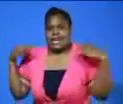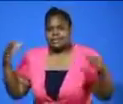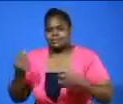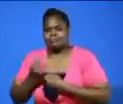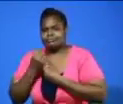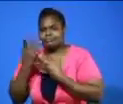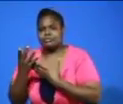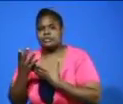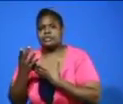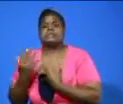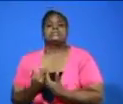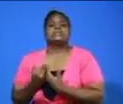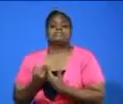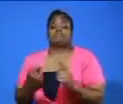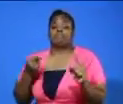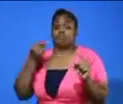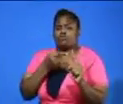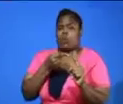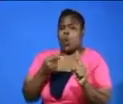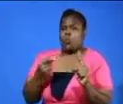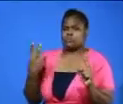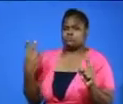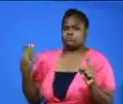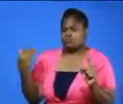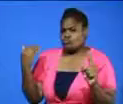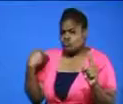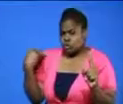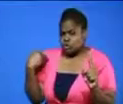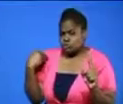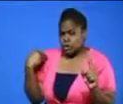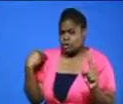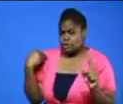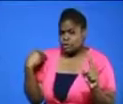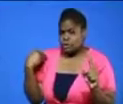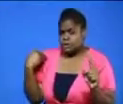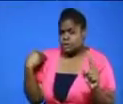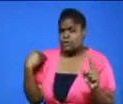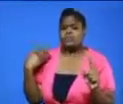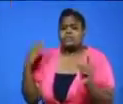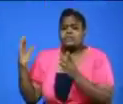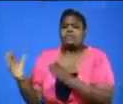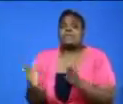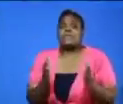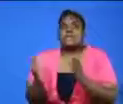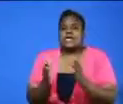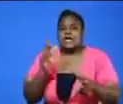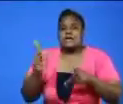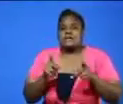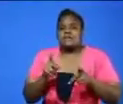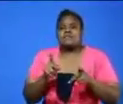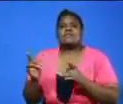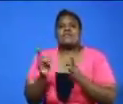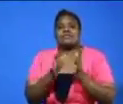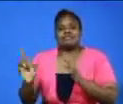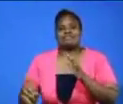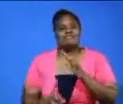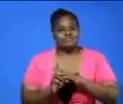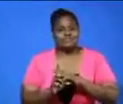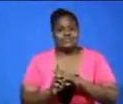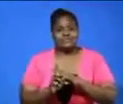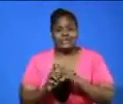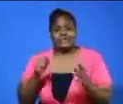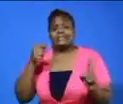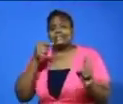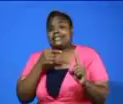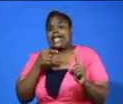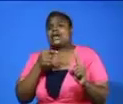Baptist's role was to prepare the world for the first coming of Jesus. John the Baptist had a divine purpose. The